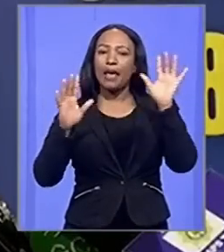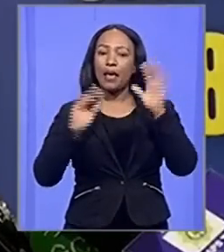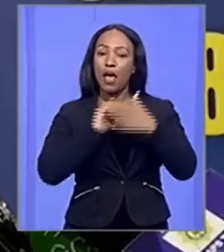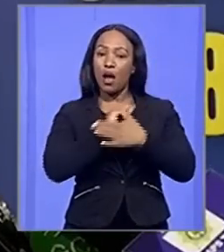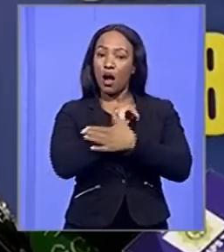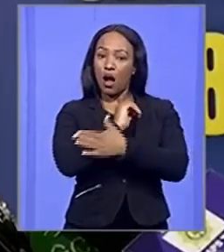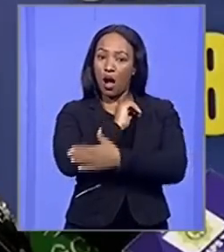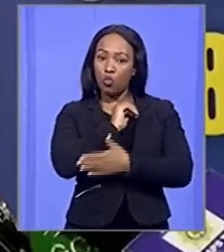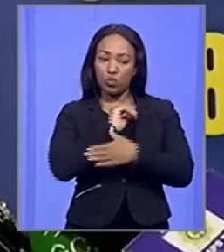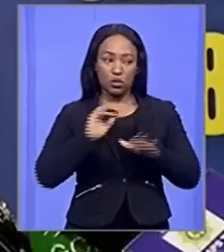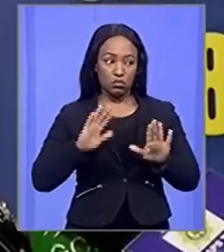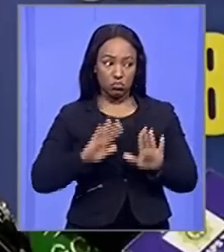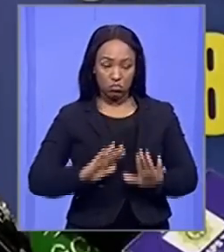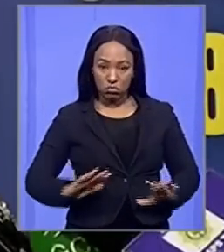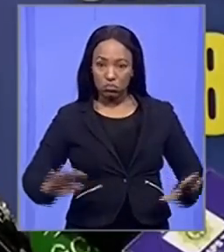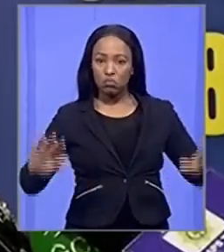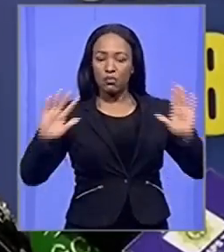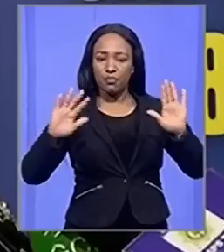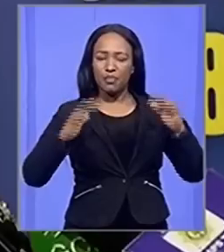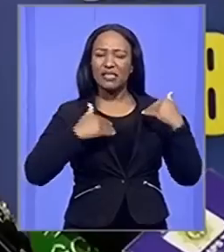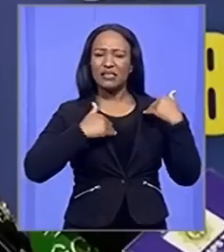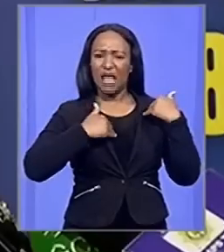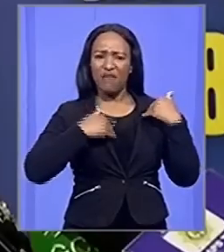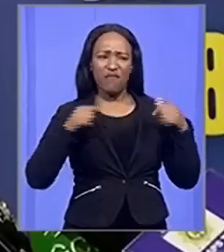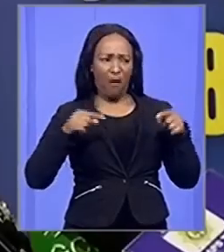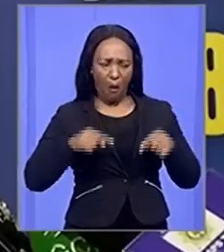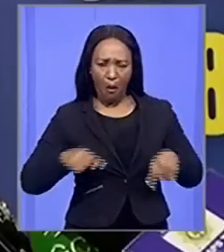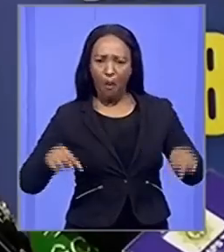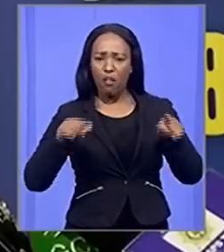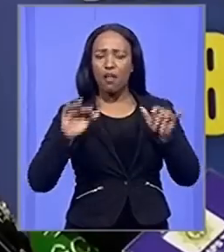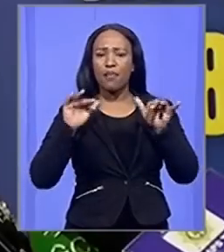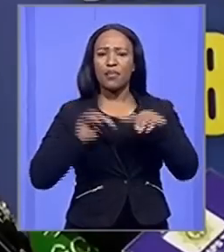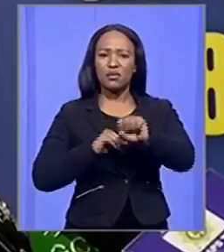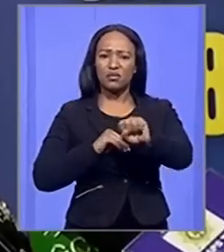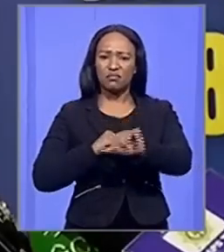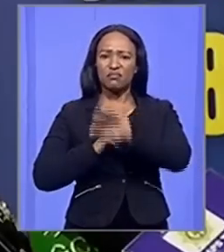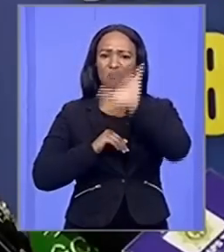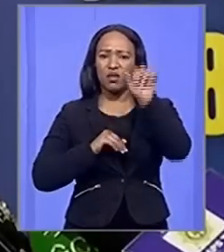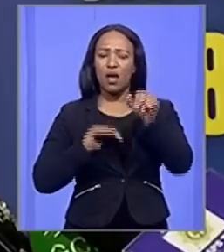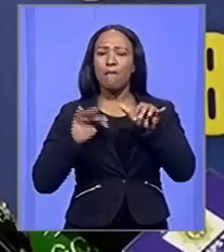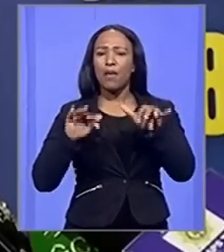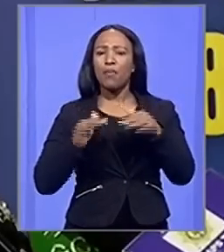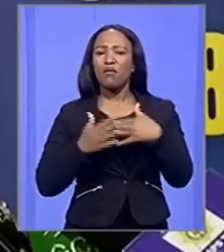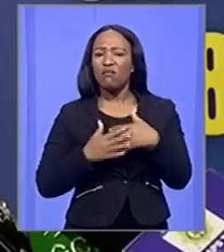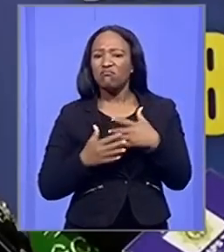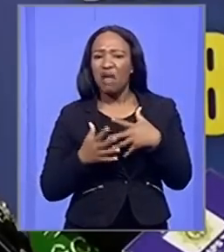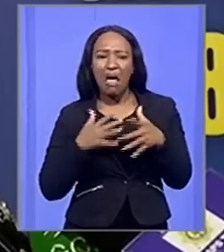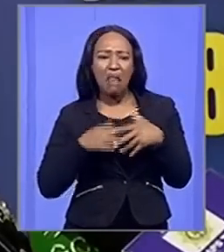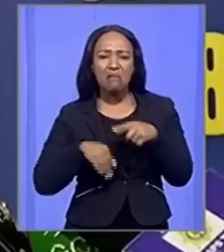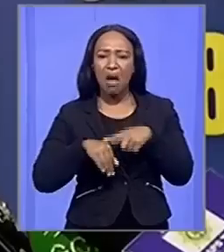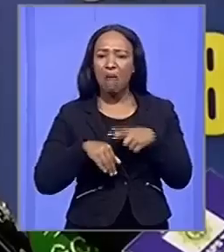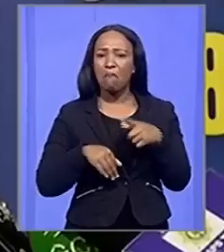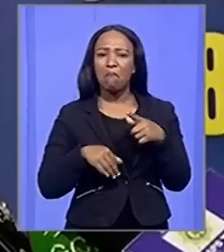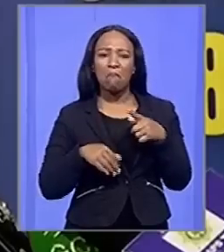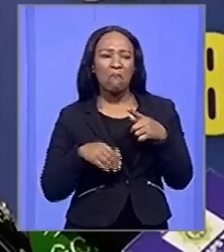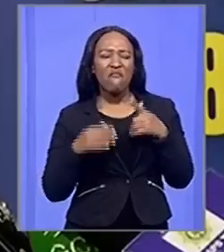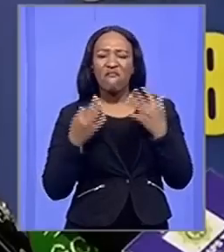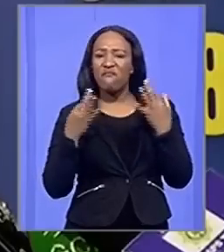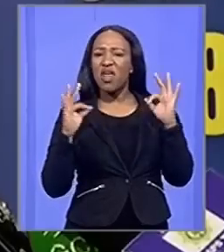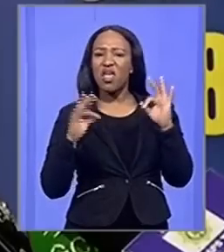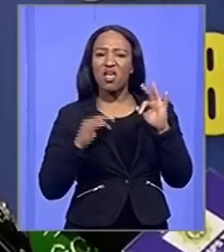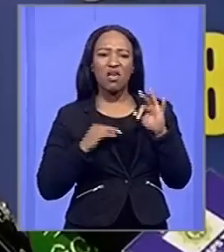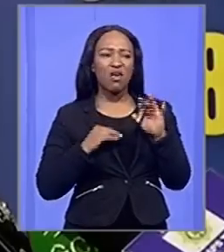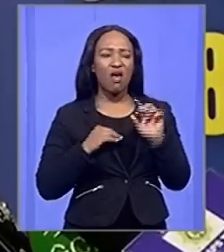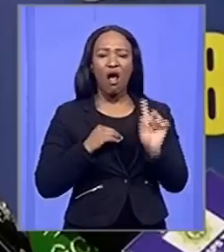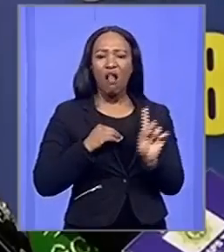citizens. People all over South Africa must be able to move around anytime without fear